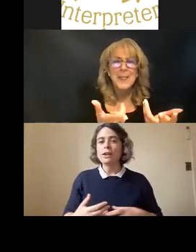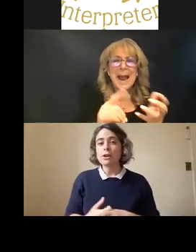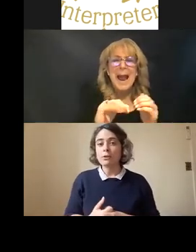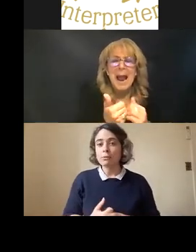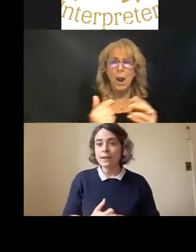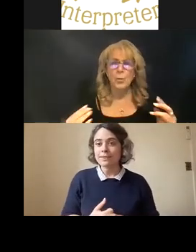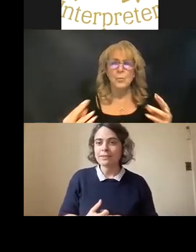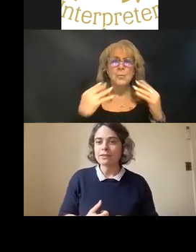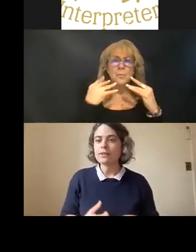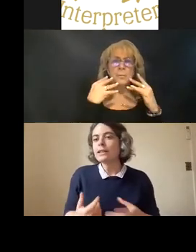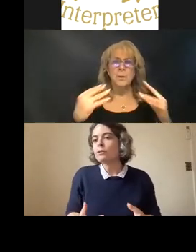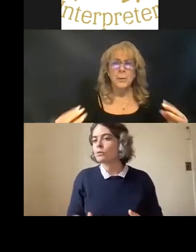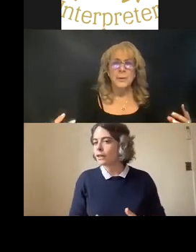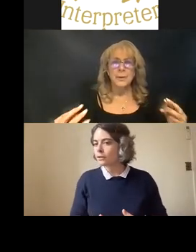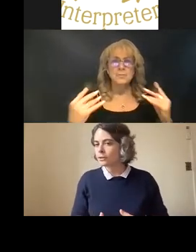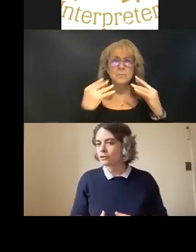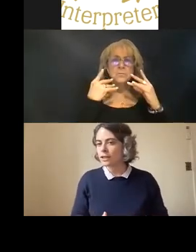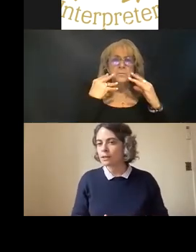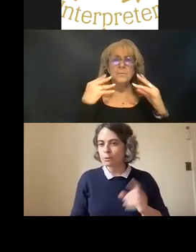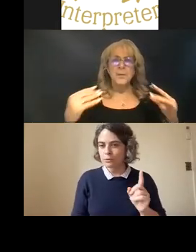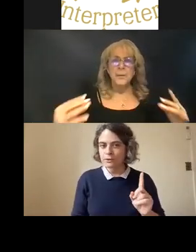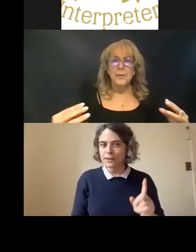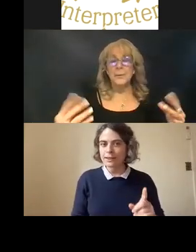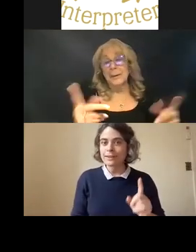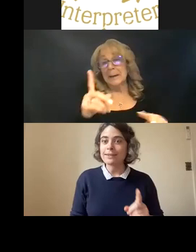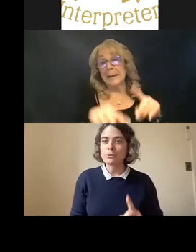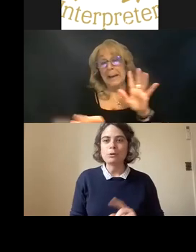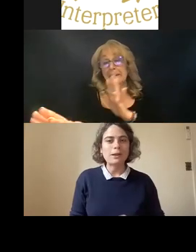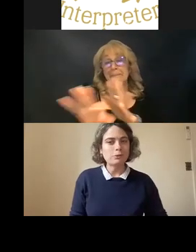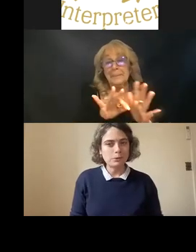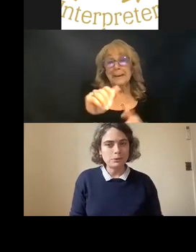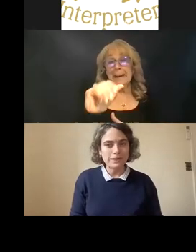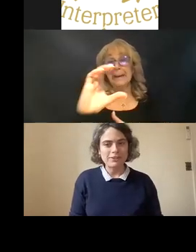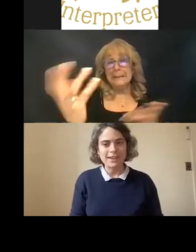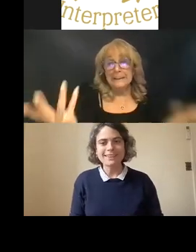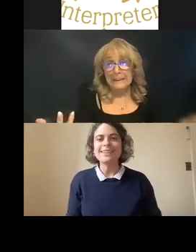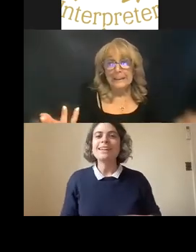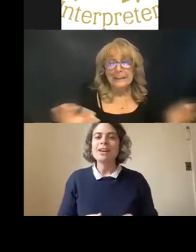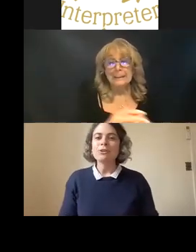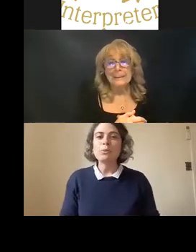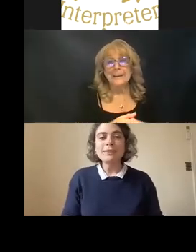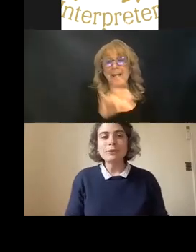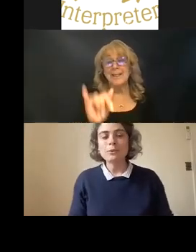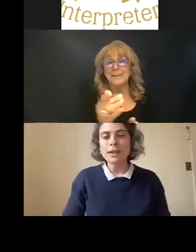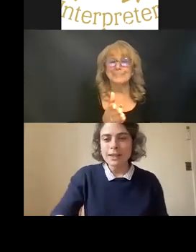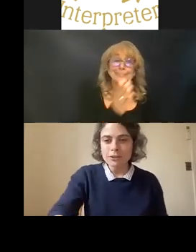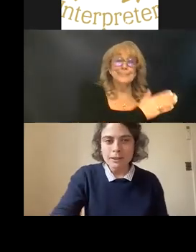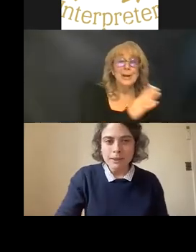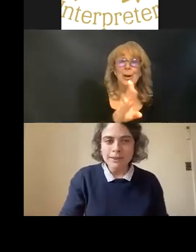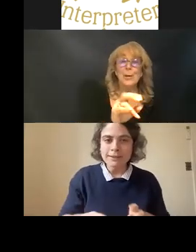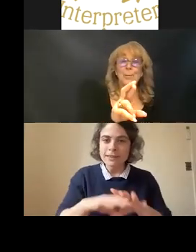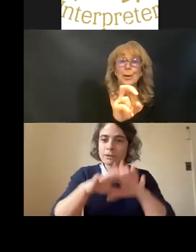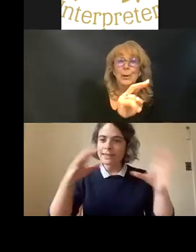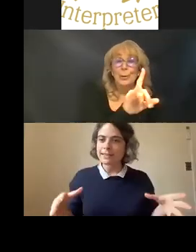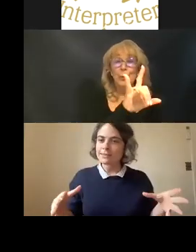those spaces. They cannot use air conditioning, but the good thing is that they know about the Bernoulli effect. So what they do is actually they